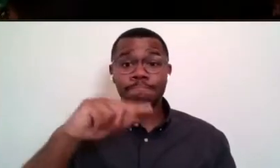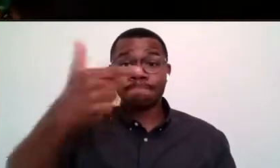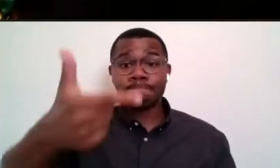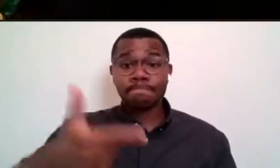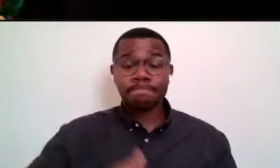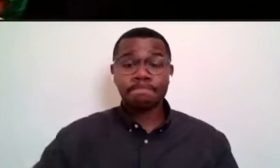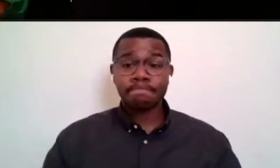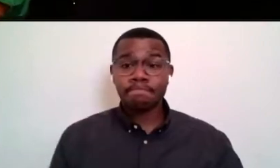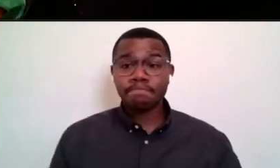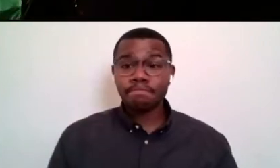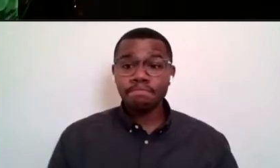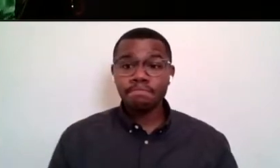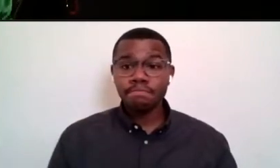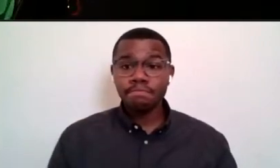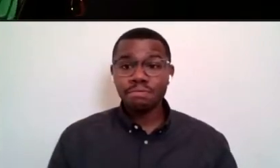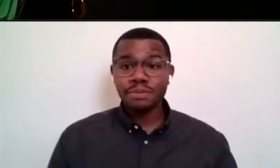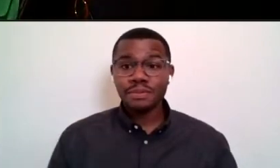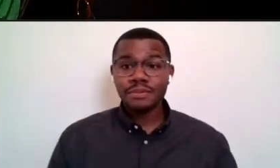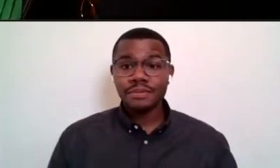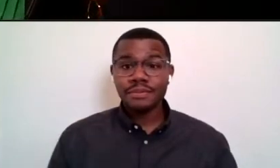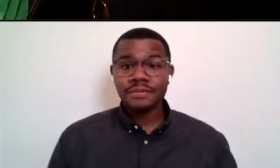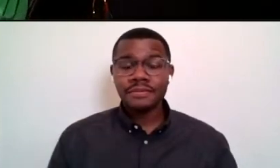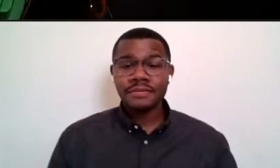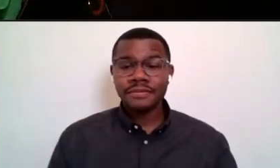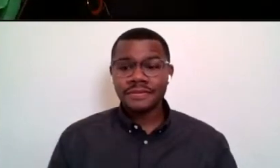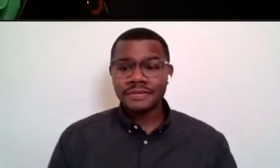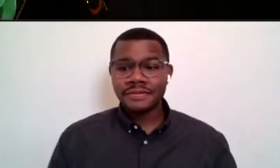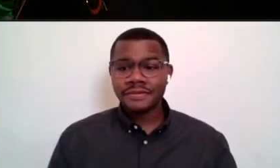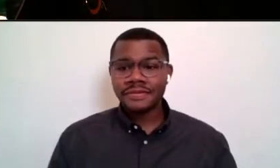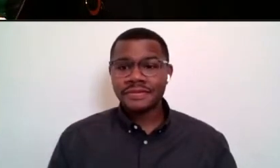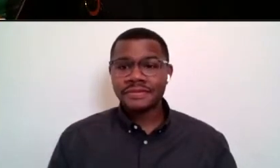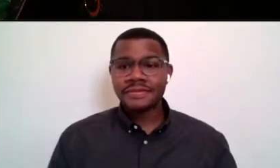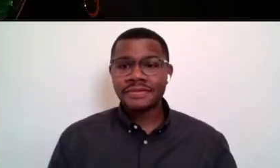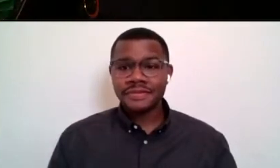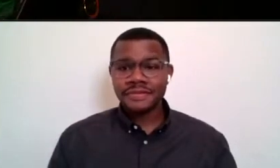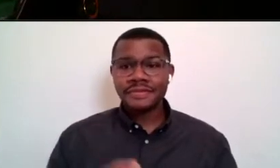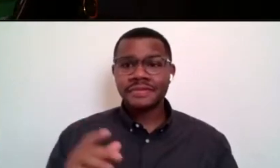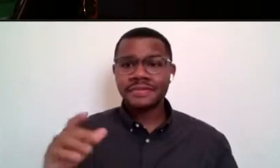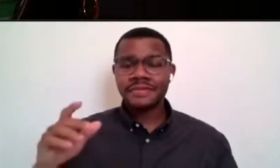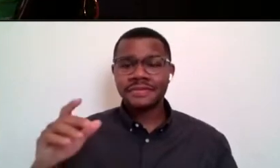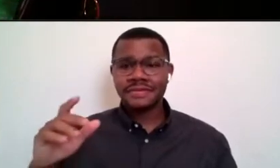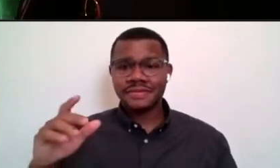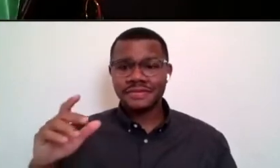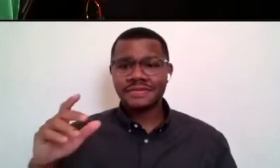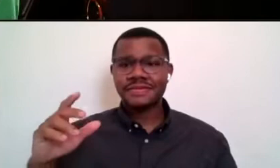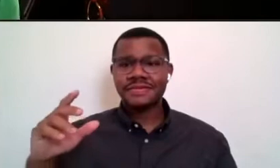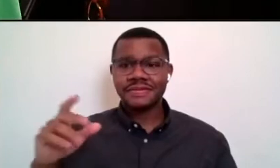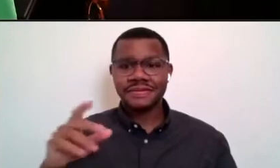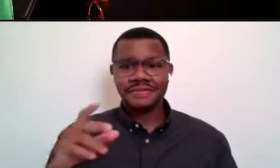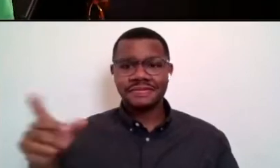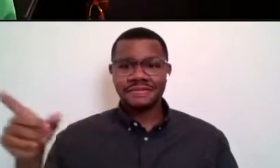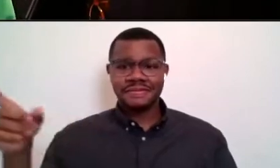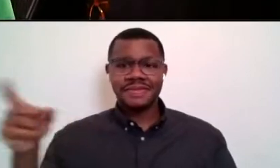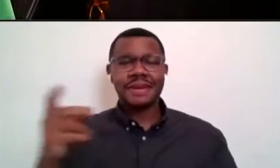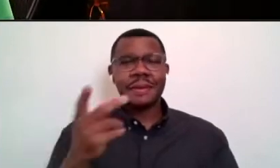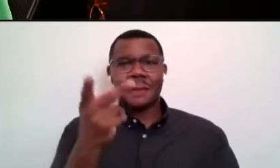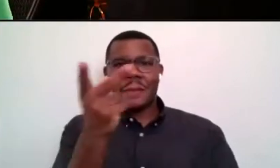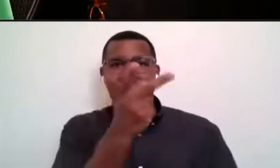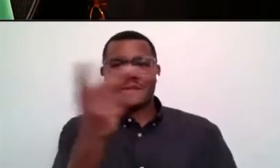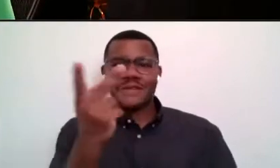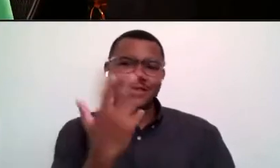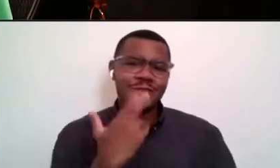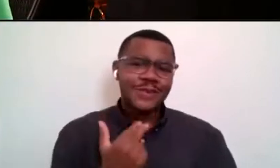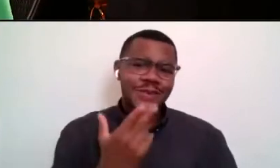Made me break in and give them time. You know you did that. But you guys are so cute as a scene. That's because you're a board